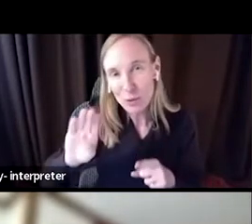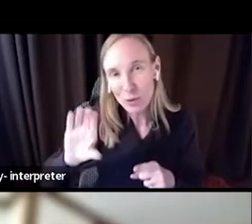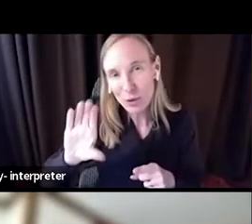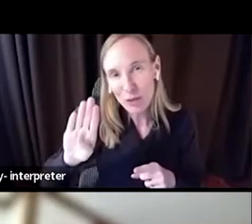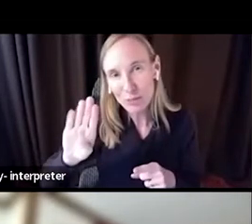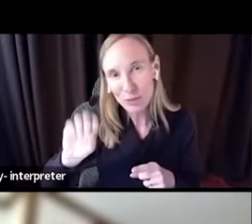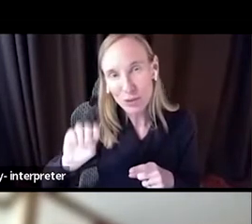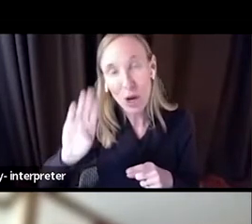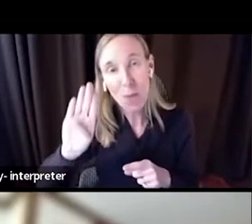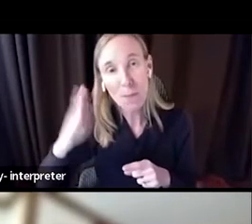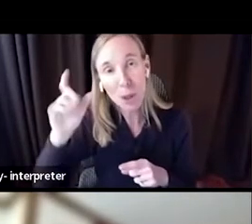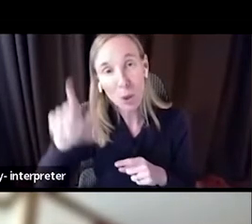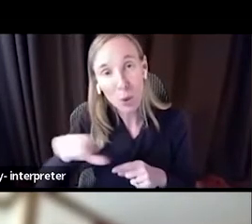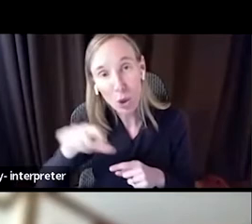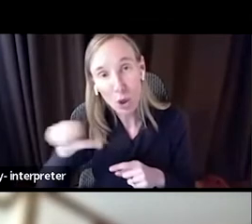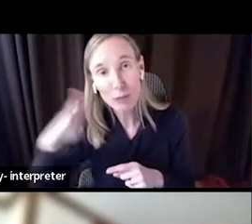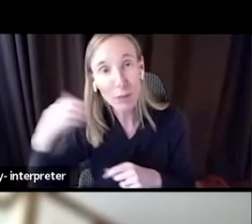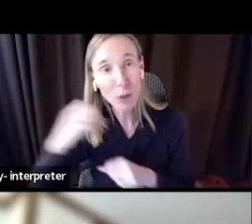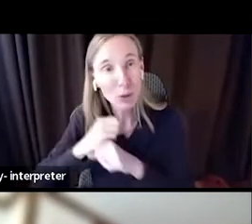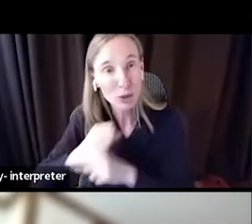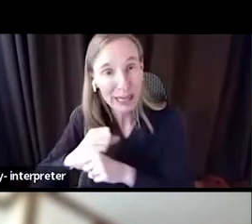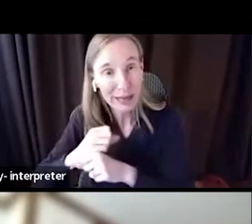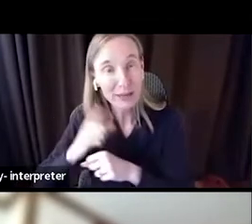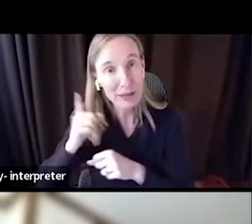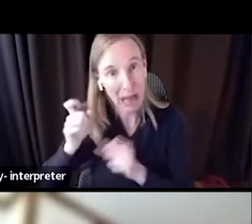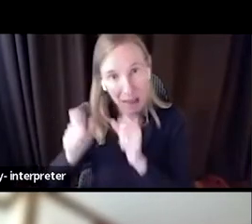those self-insured plans. And